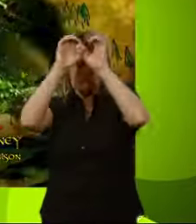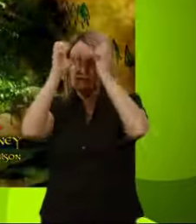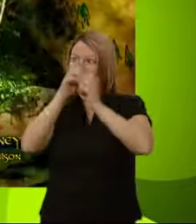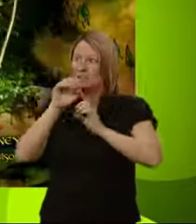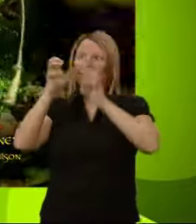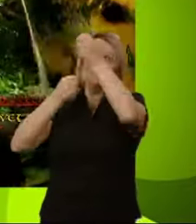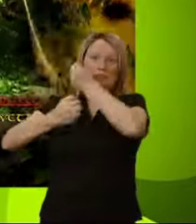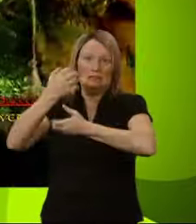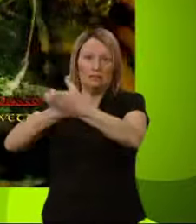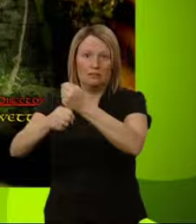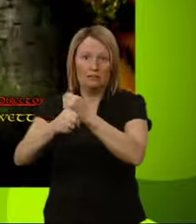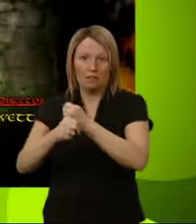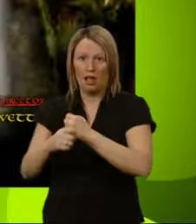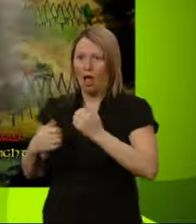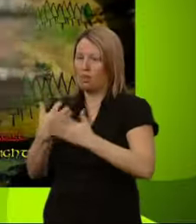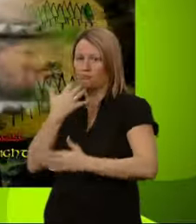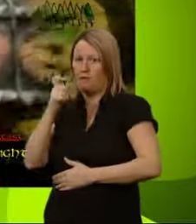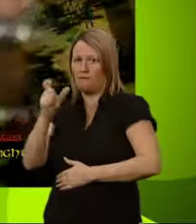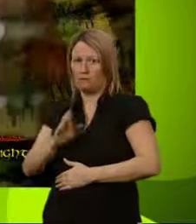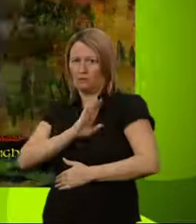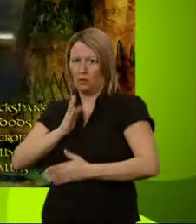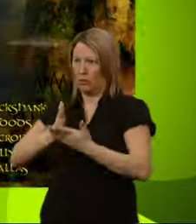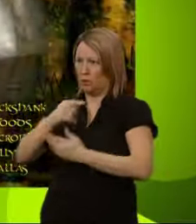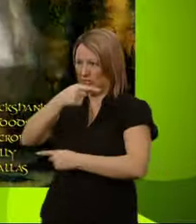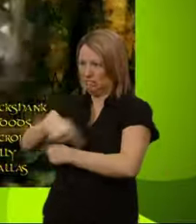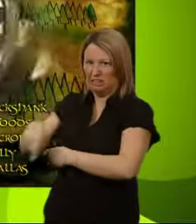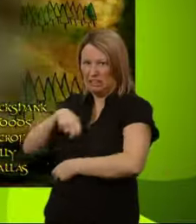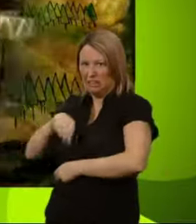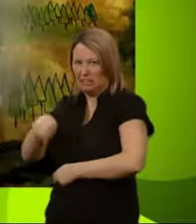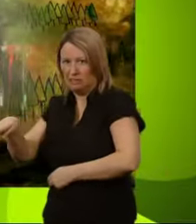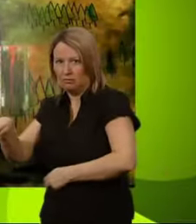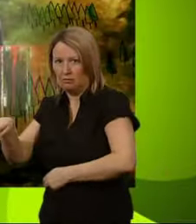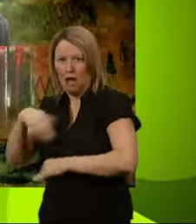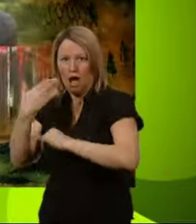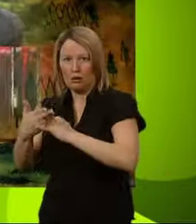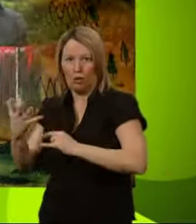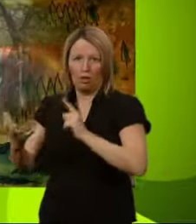Ringreach? Another Braveheart must enter the dreaded Way of the Warrior before the